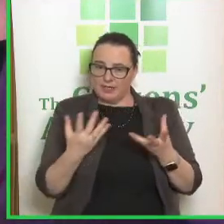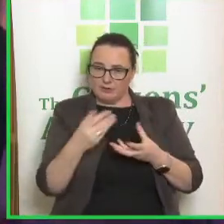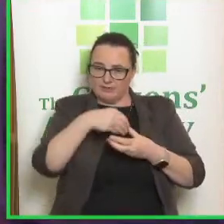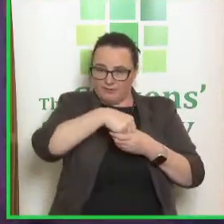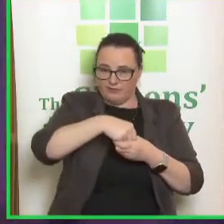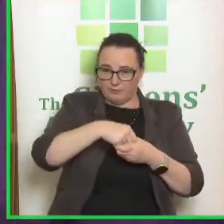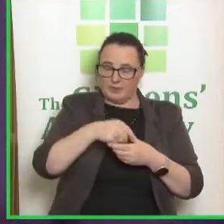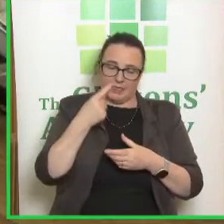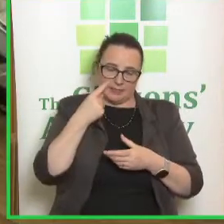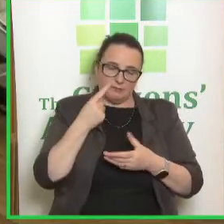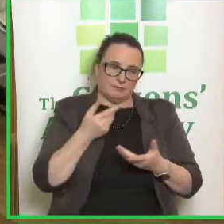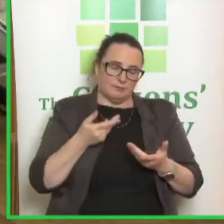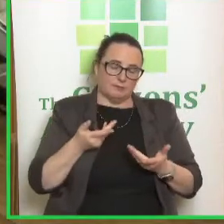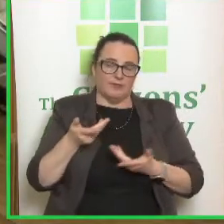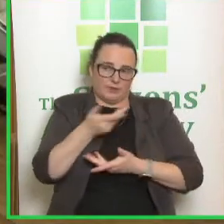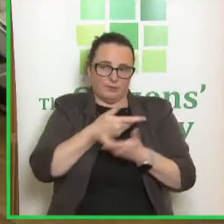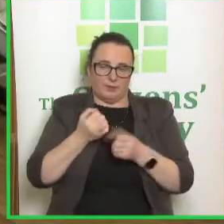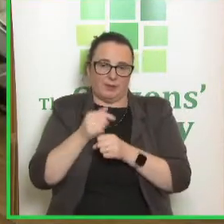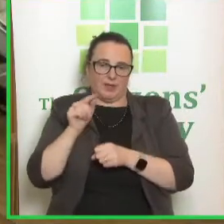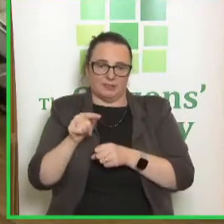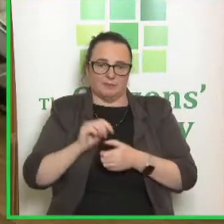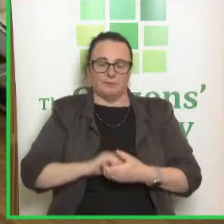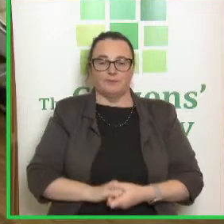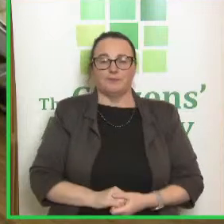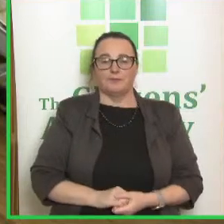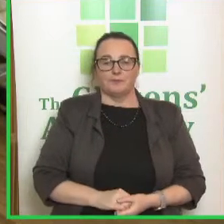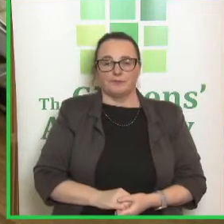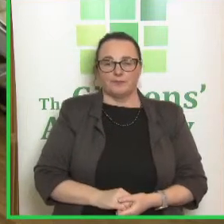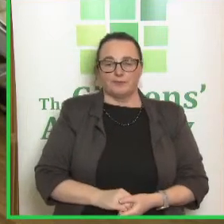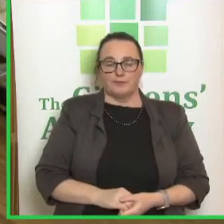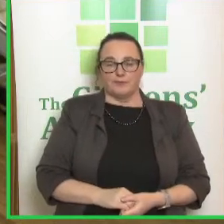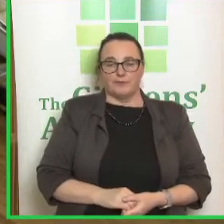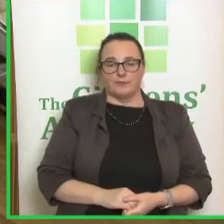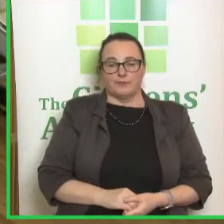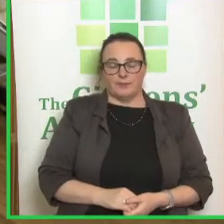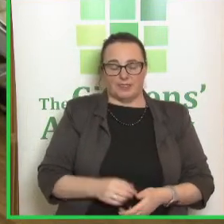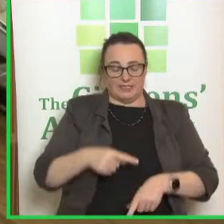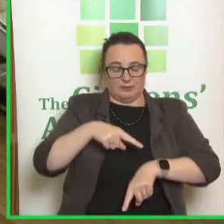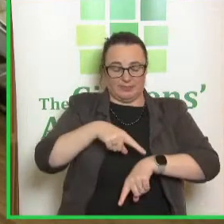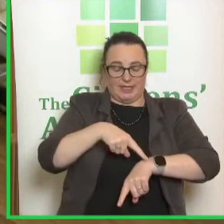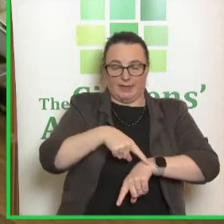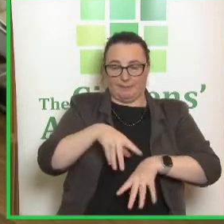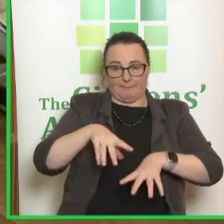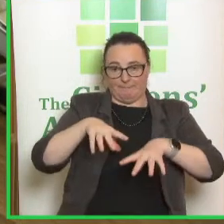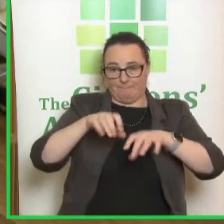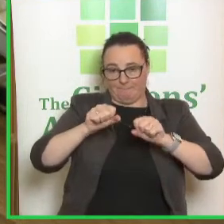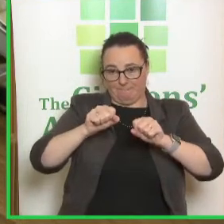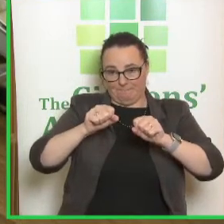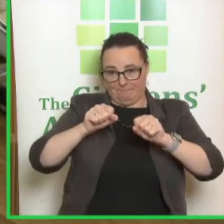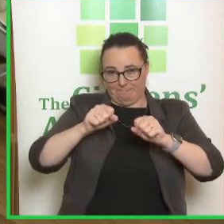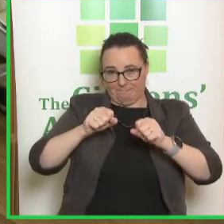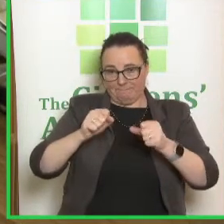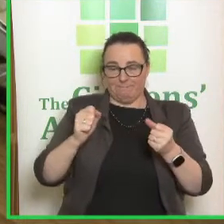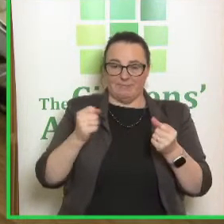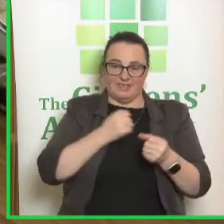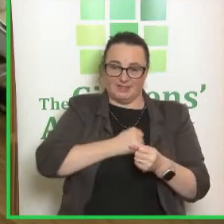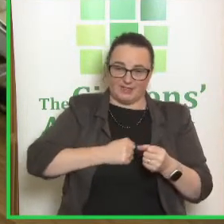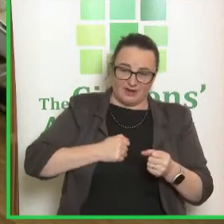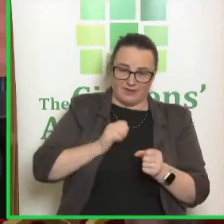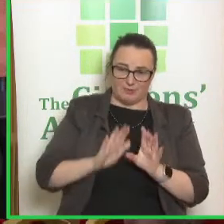you. Thank you. So look, we have come to the end of our time this afternoon, so sorry for anybody else who might want to